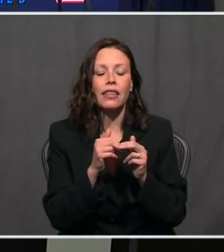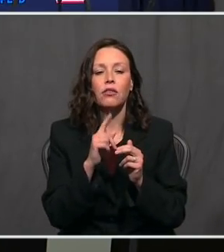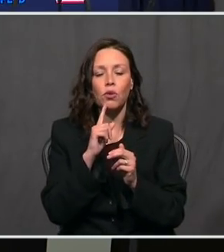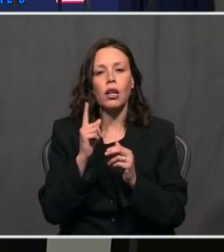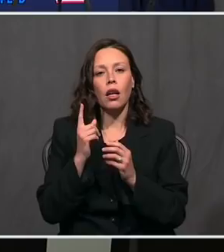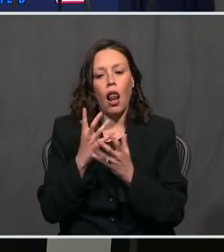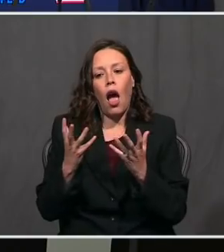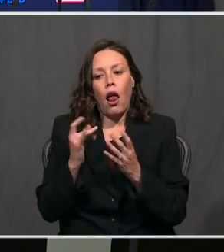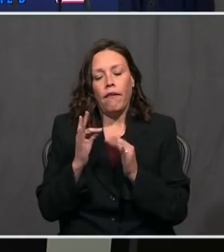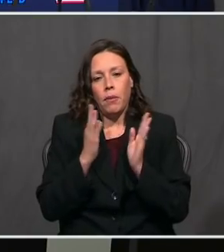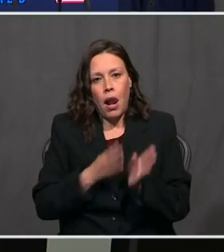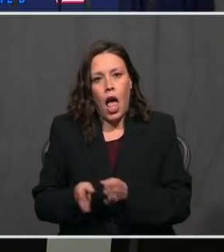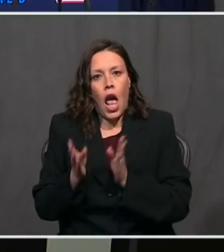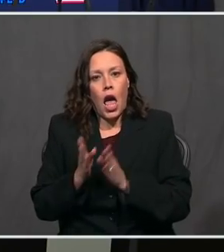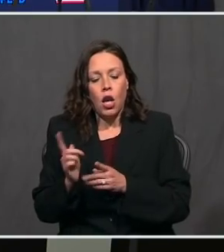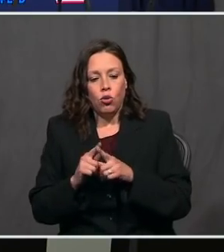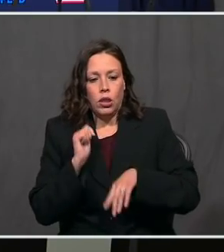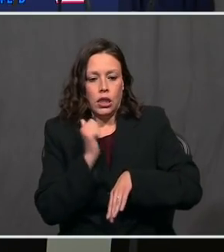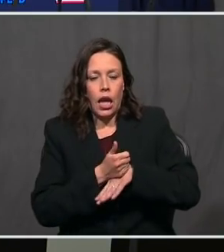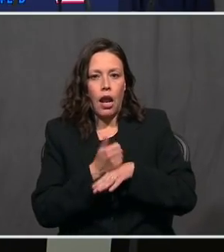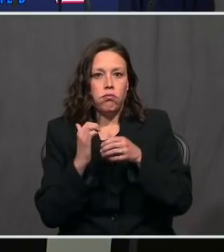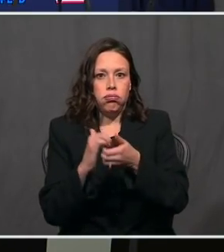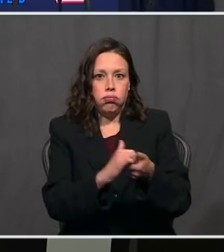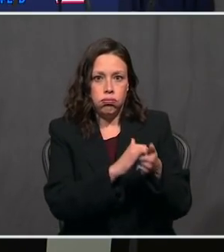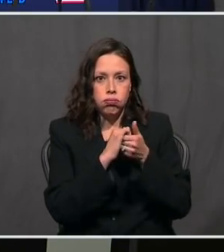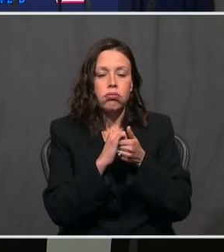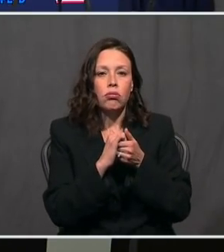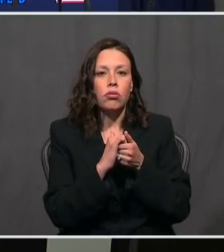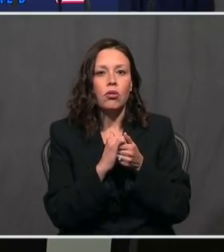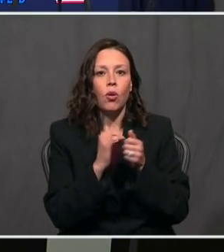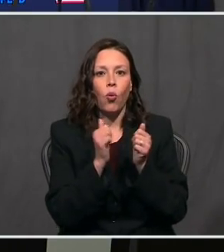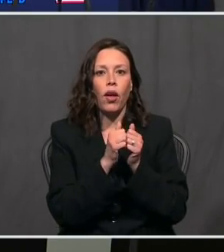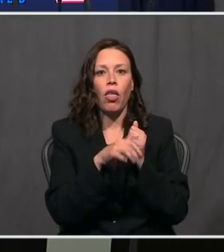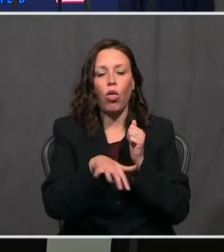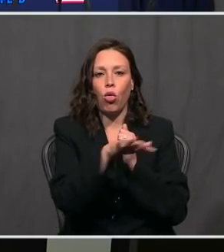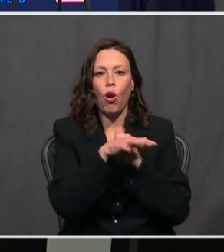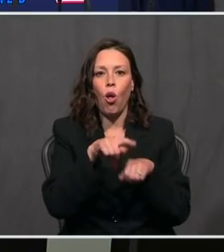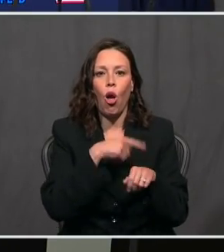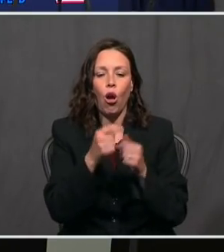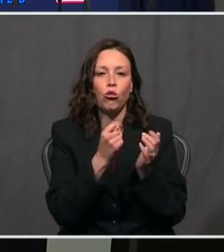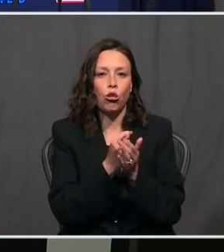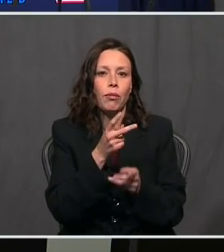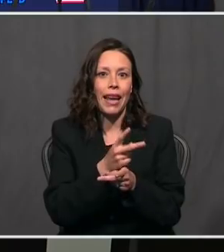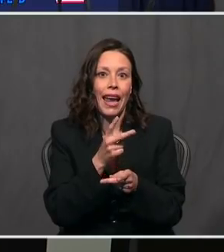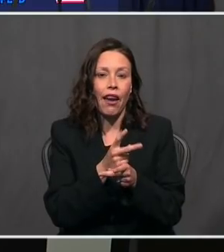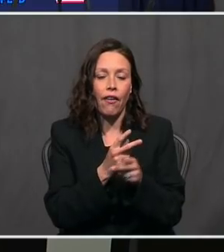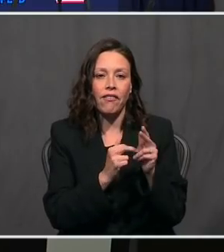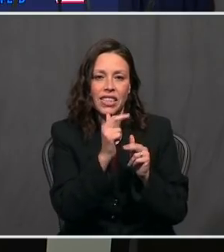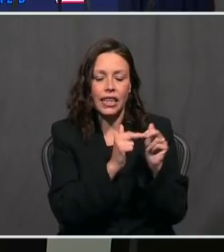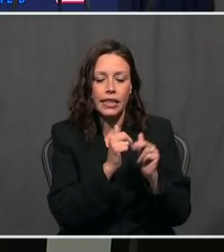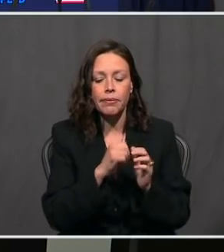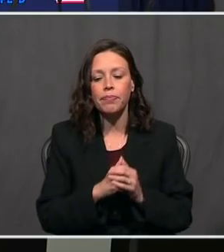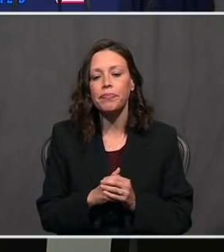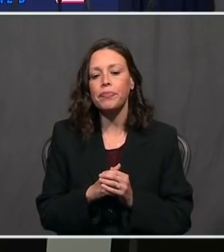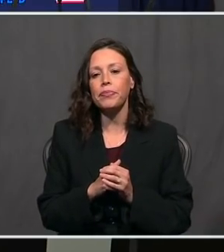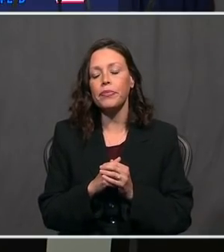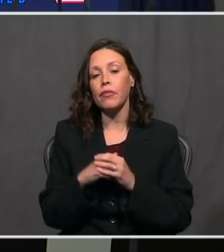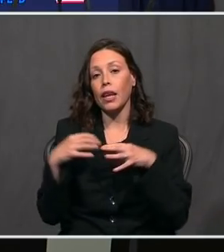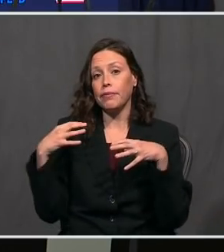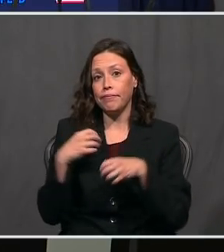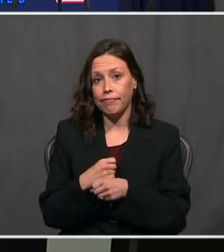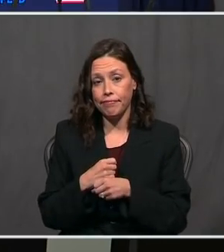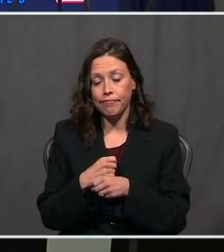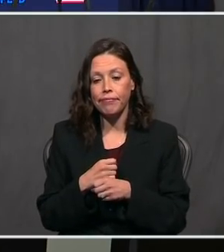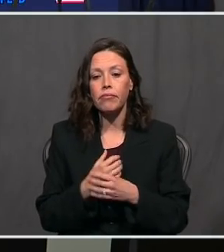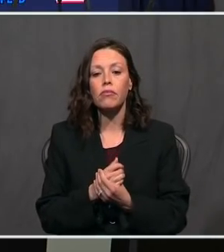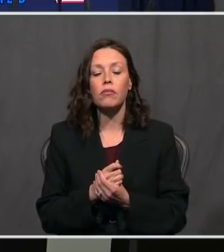really support the collaboration, if you will, with those long-term care facilities. I think just to sum it up, I'd say